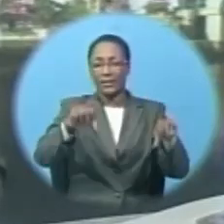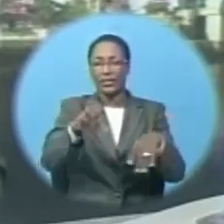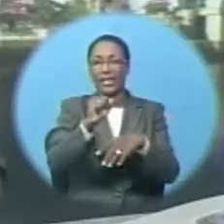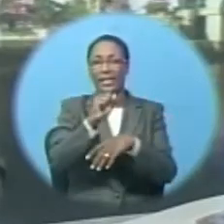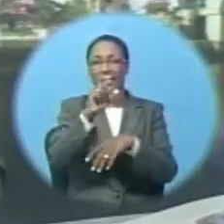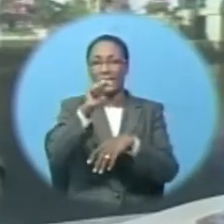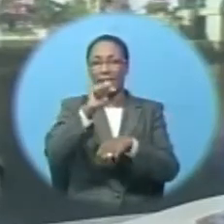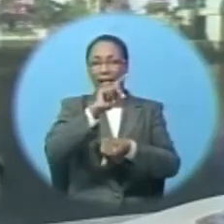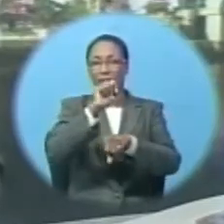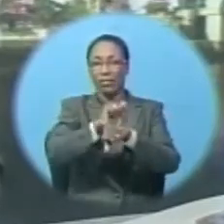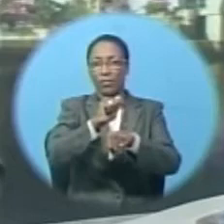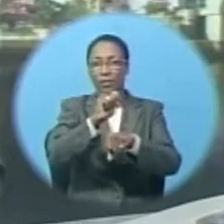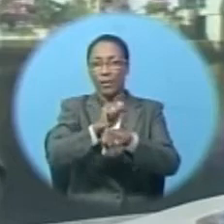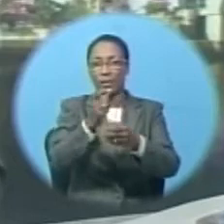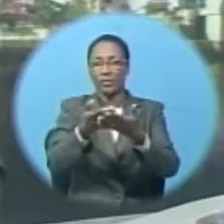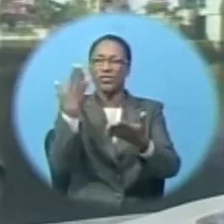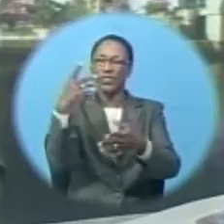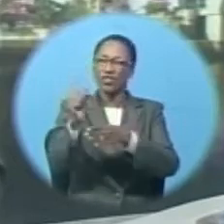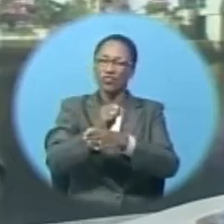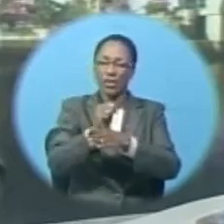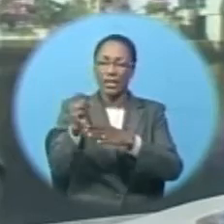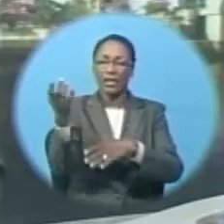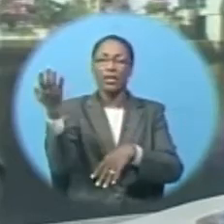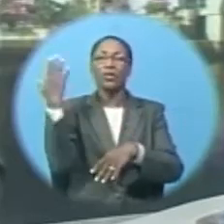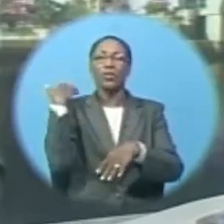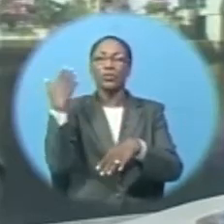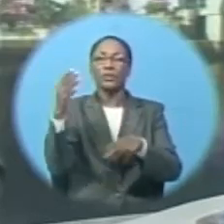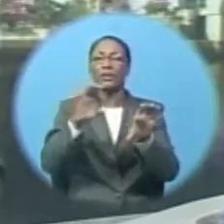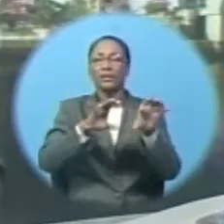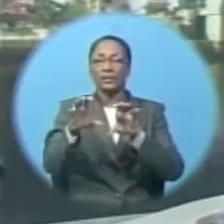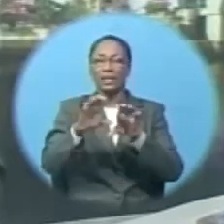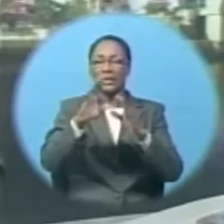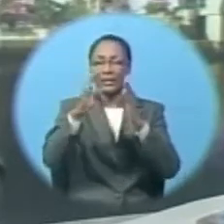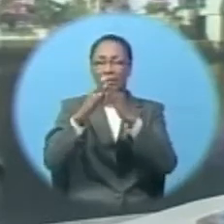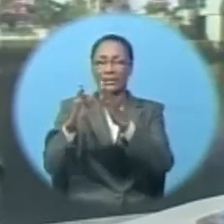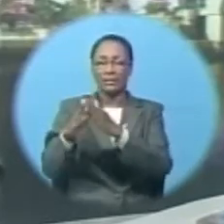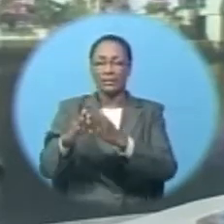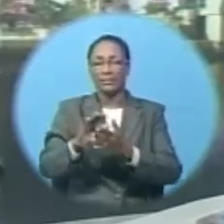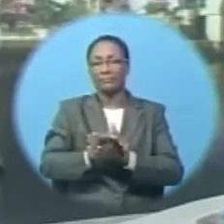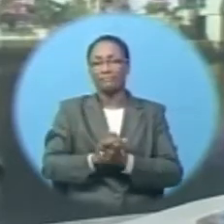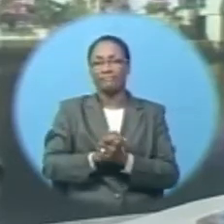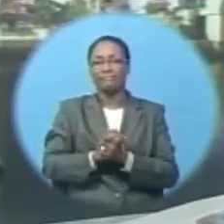Thomas. Previous training was done at the Fire Service's Probin Street City headquarters.